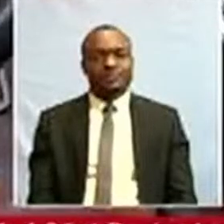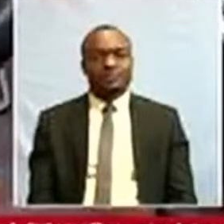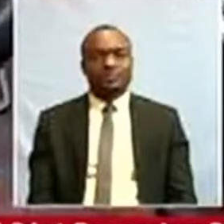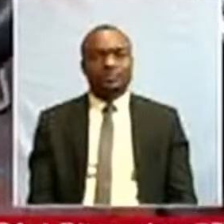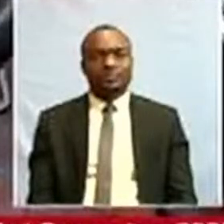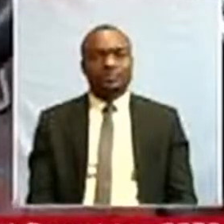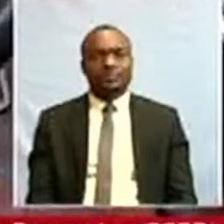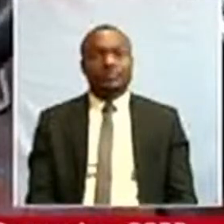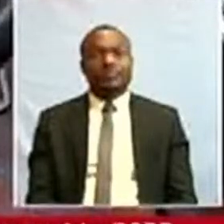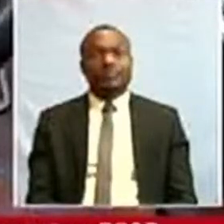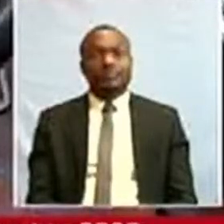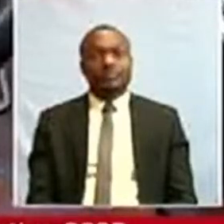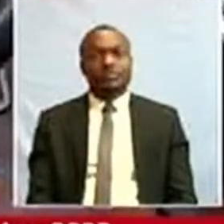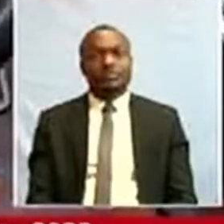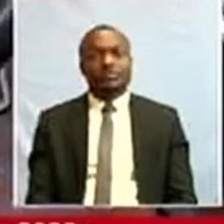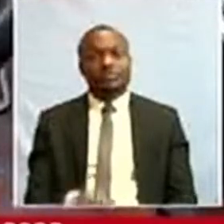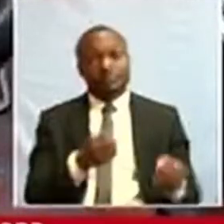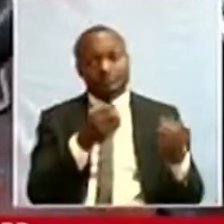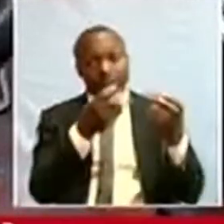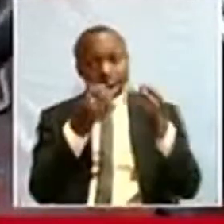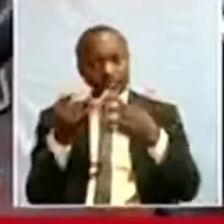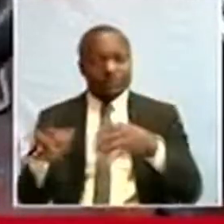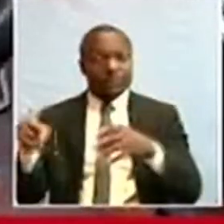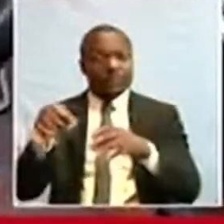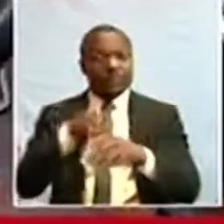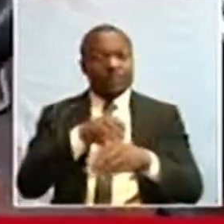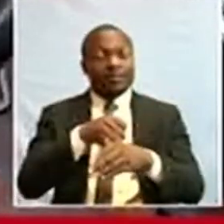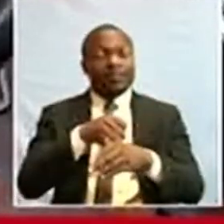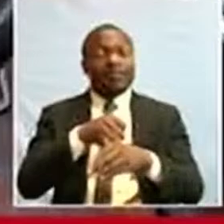On irregular inclusion of farmer input support.